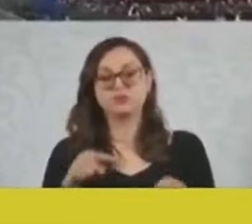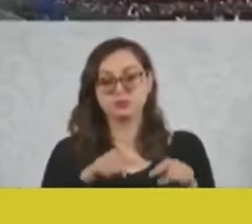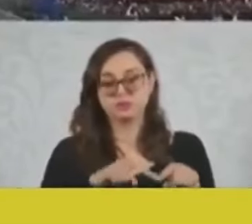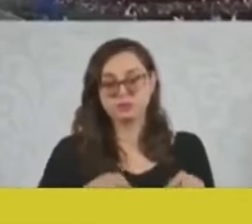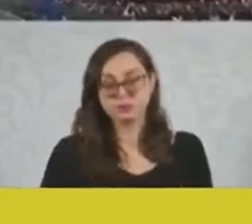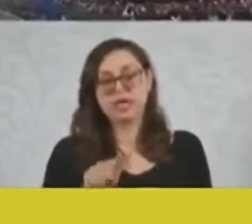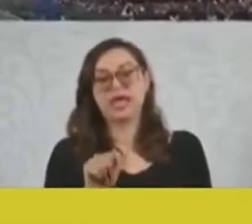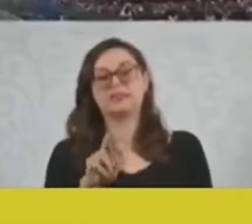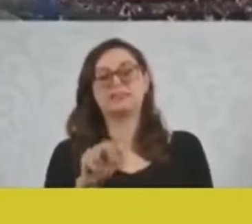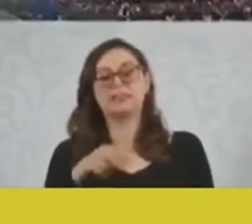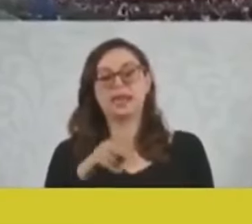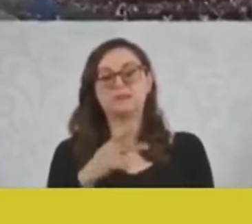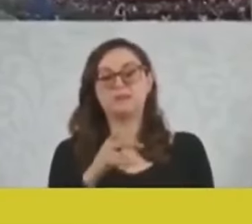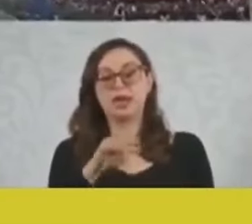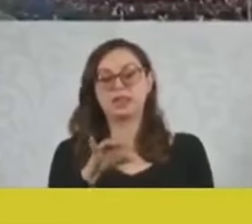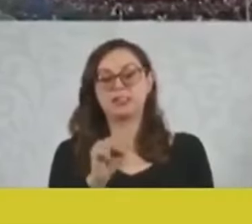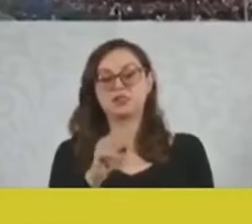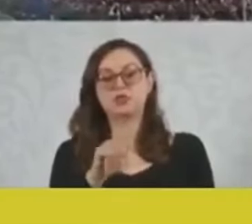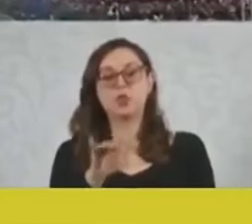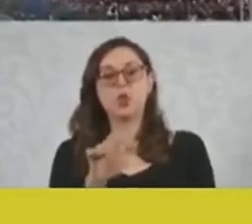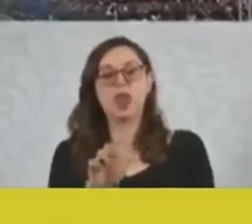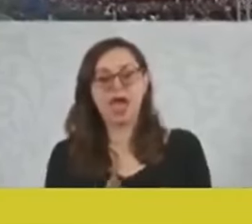In Baja California Sur,